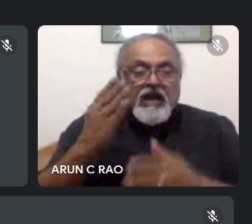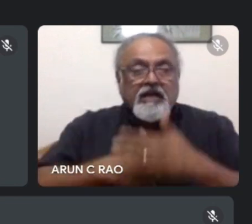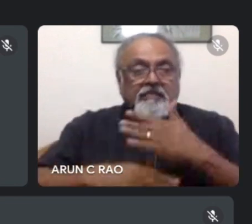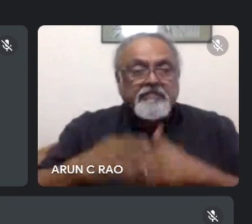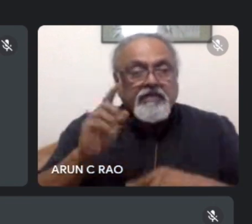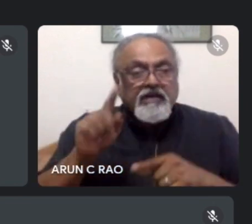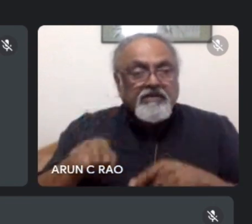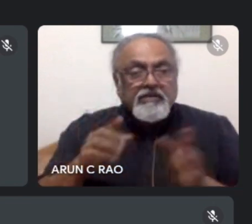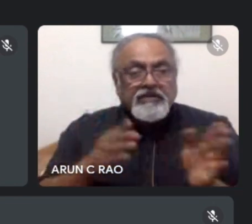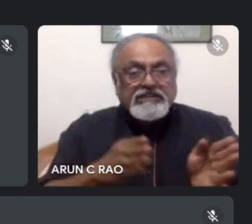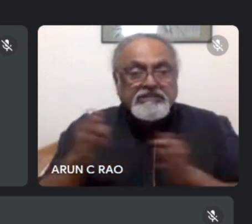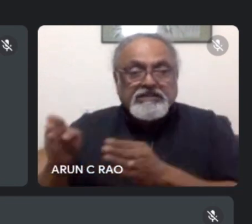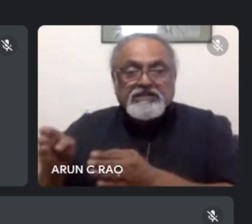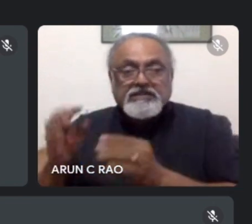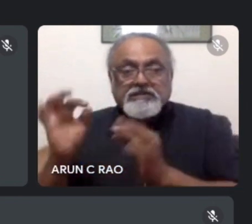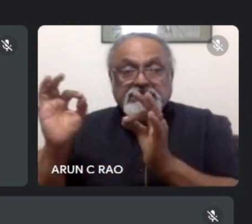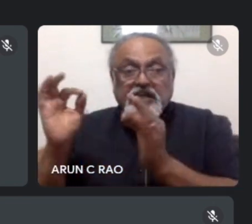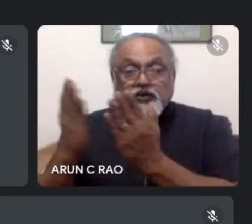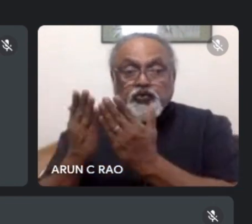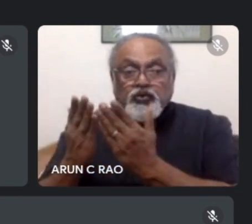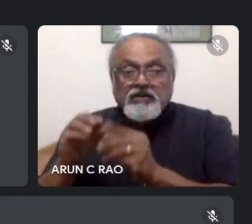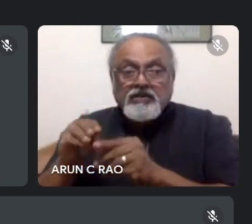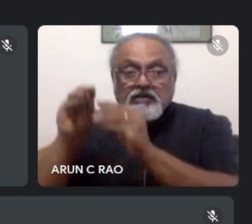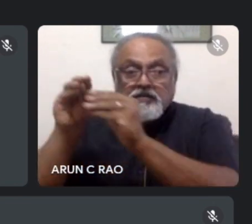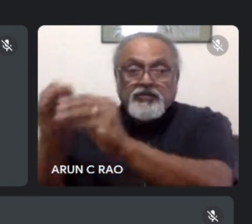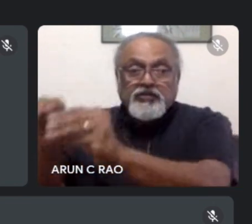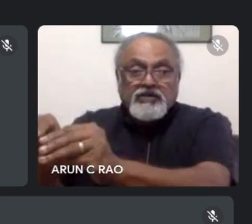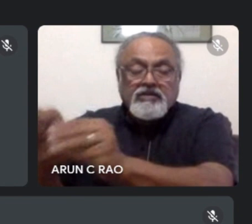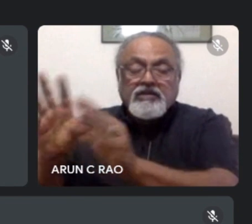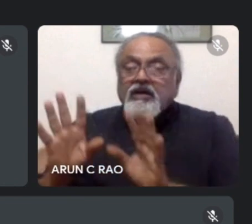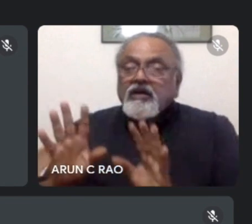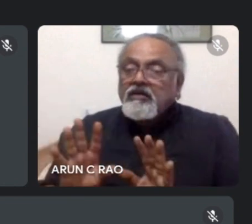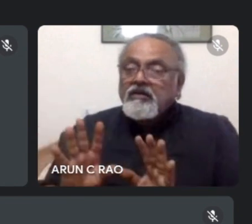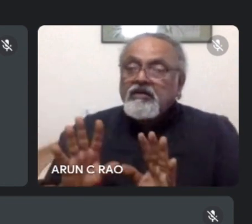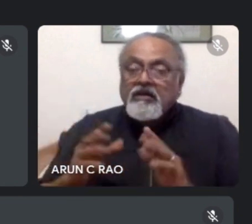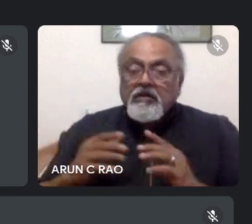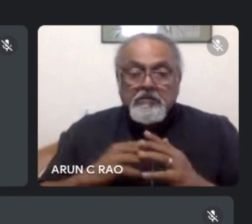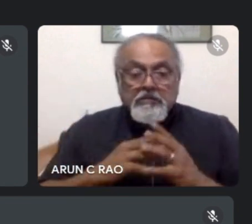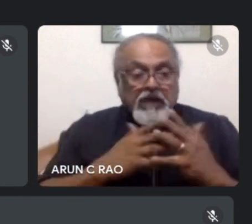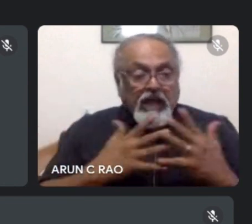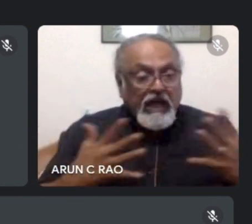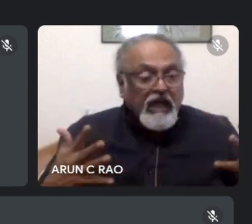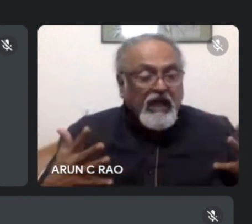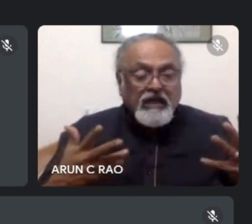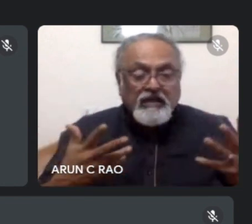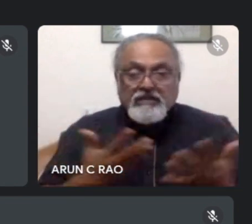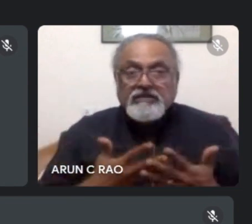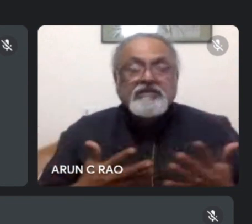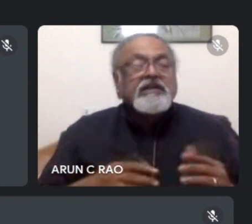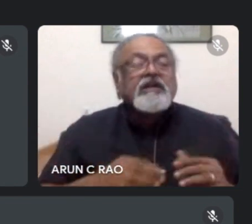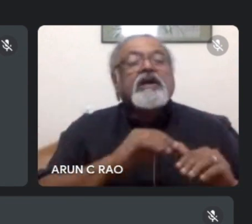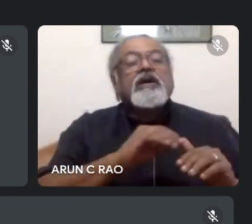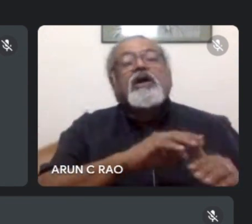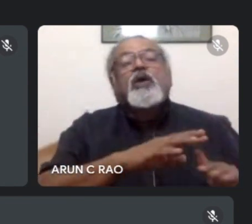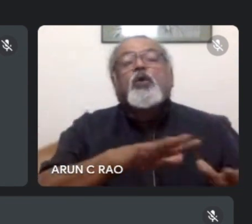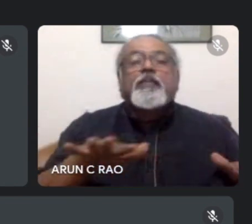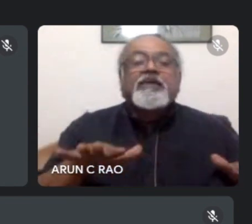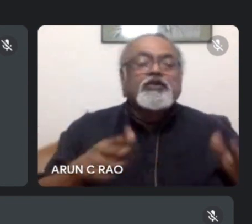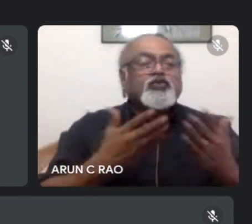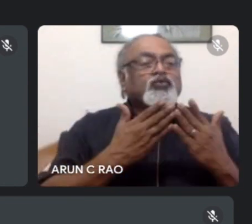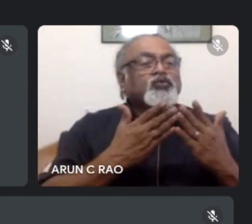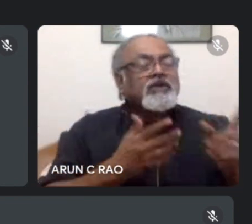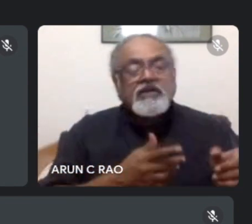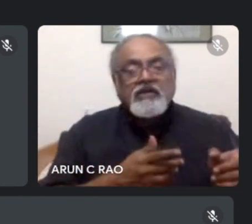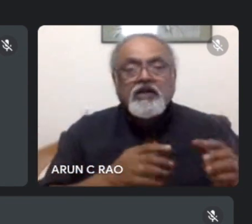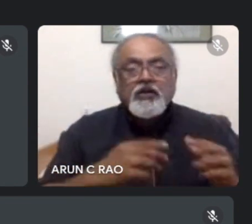be shifted to a special school. So for me, there was a lot of different things, because In a normal school, you are made to wear uniform and